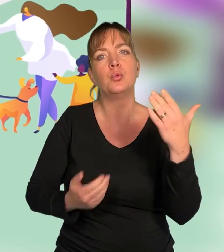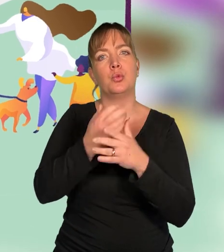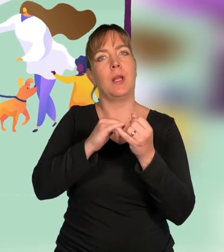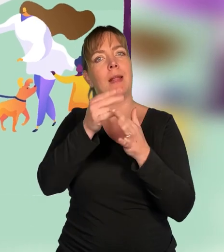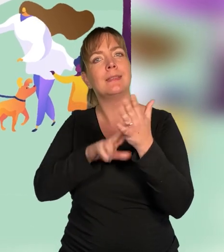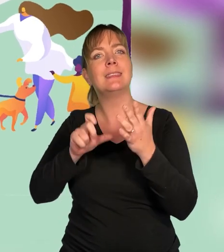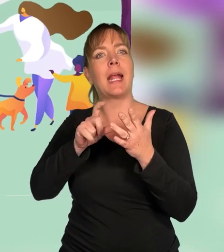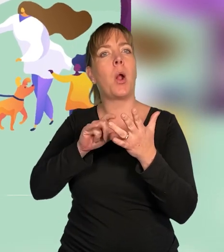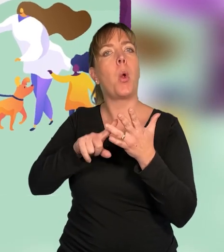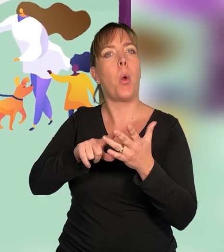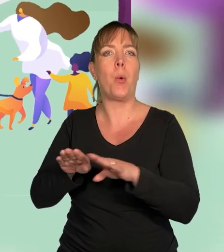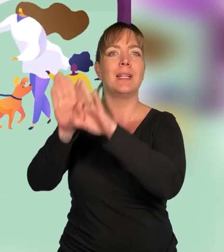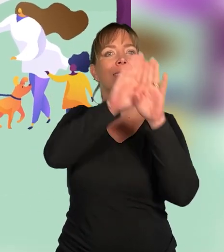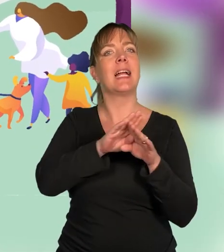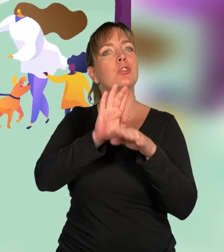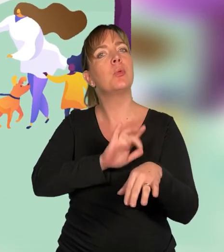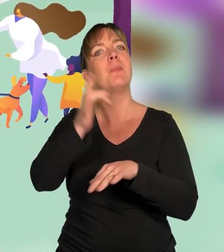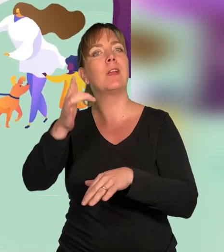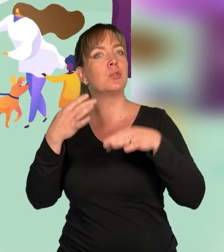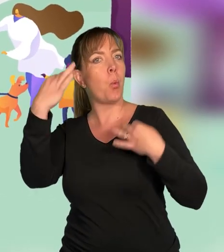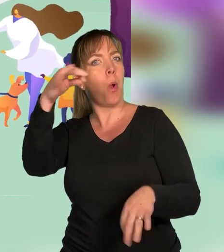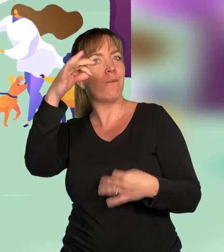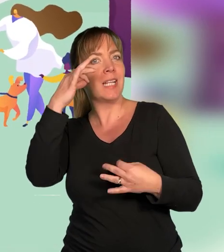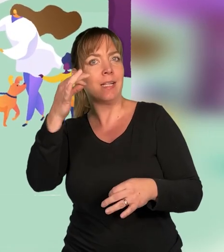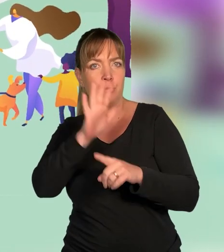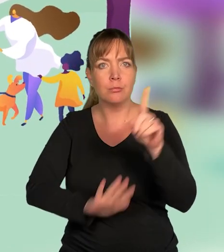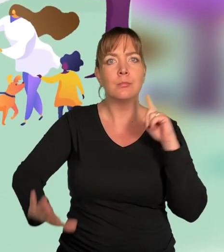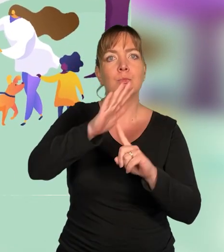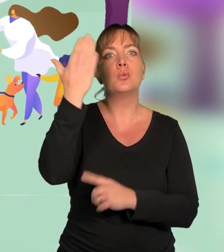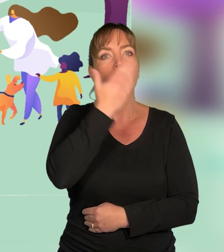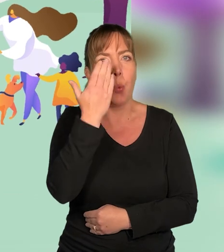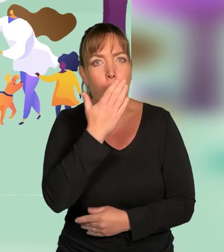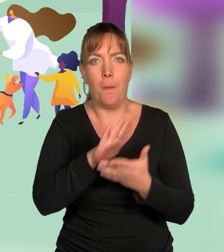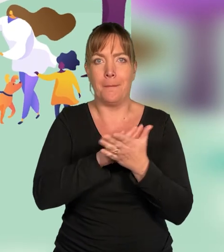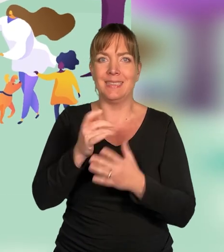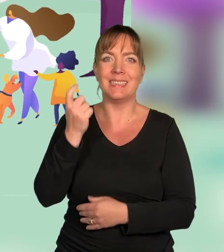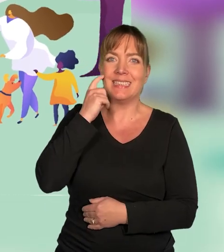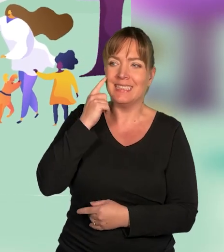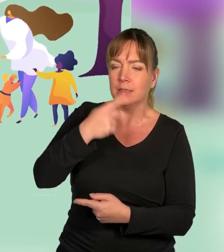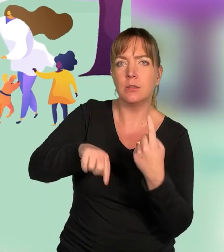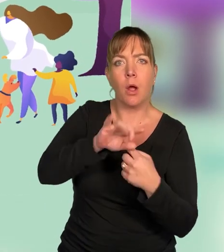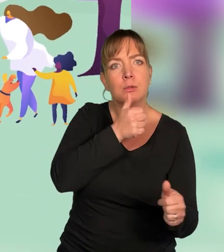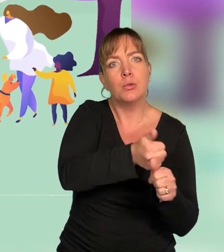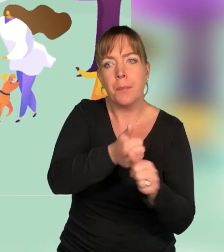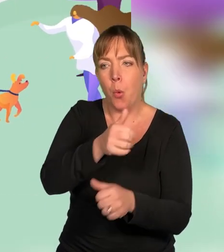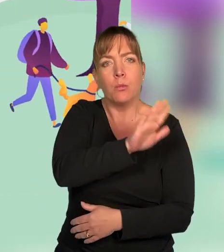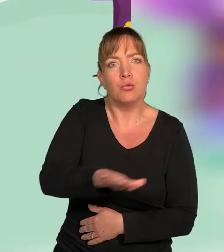National Professional Qualification for schools to make support easier for children and young people to access.